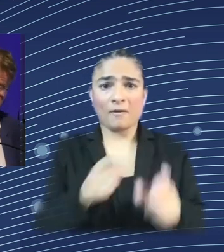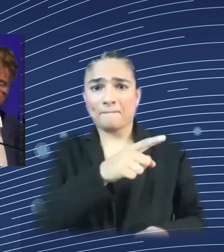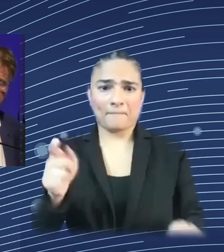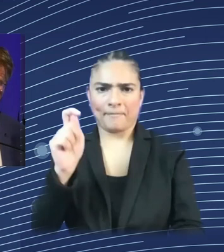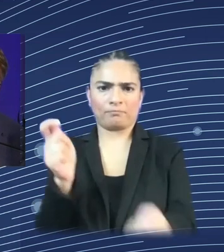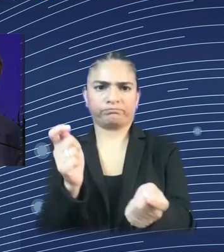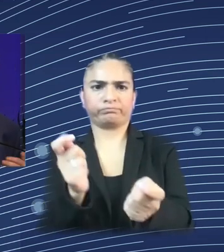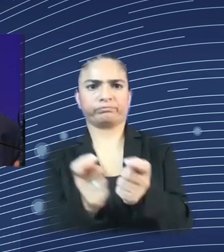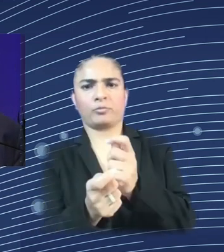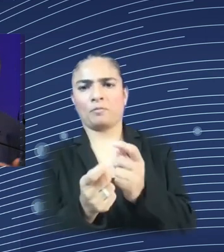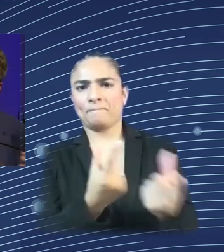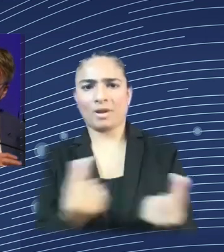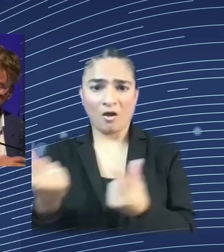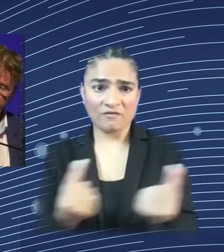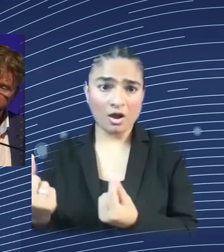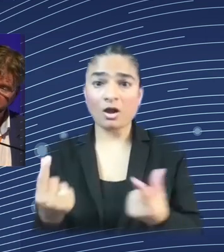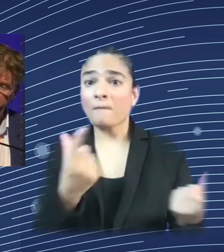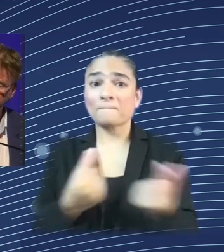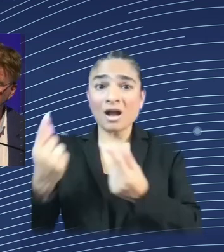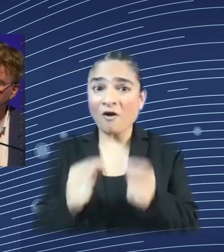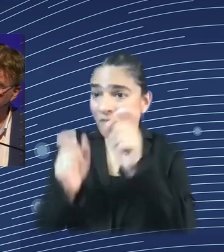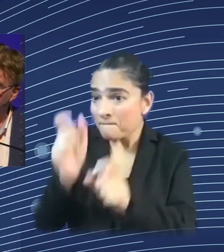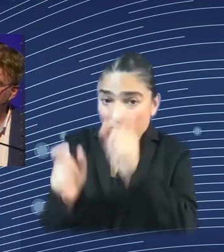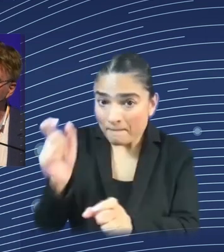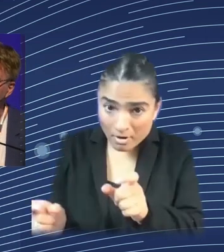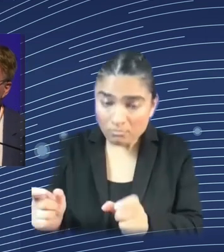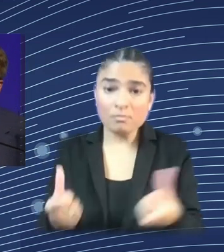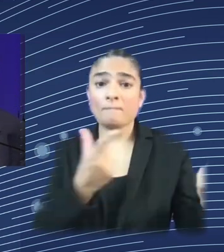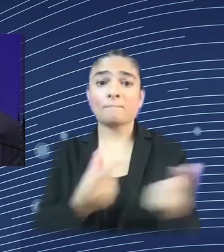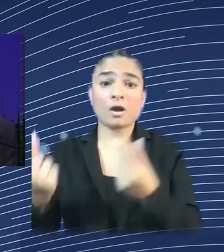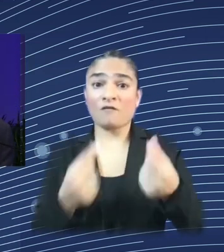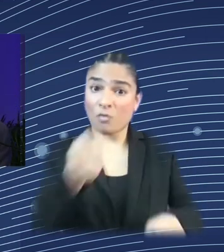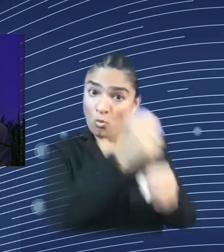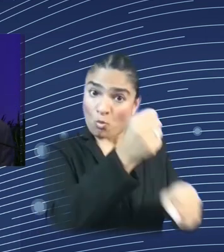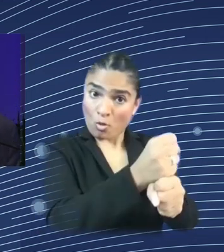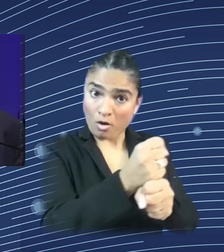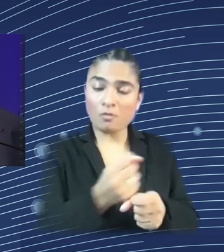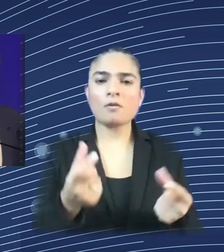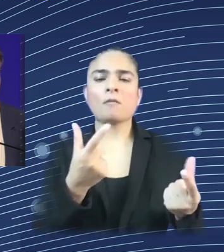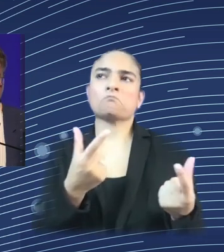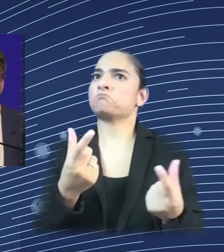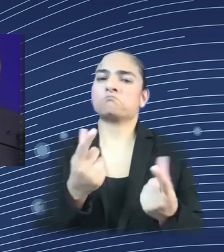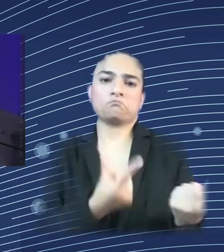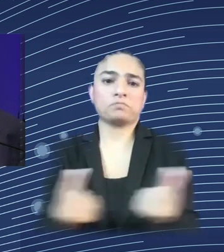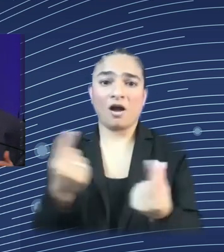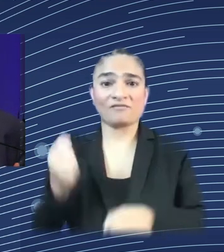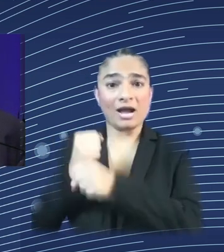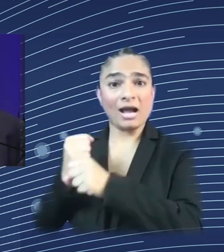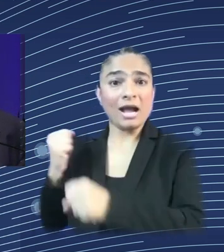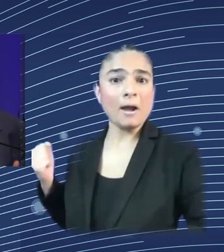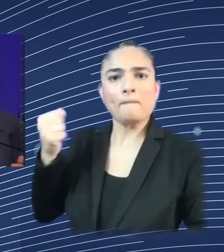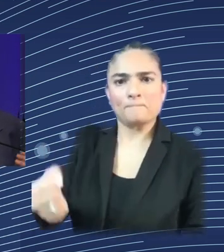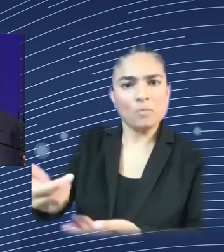this artificial intelligence could be used in nudging techniques. Why not? We already have installed in Belgium